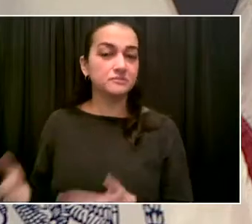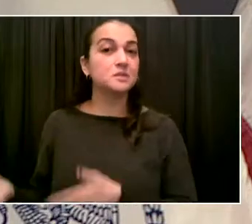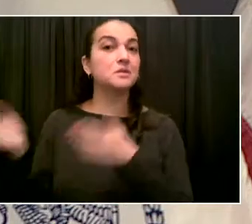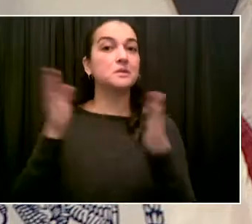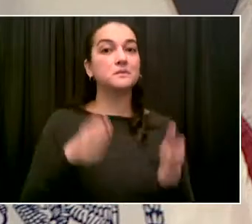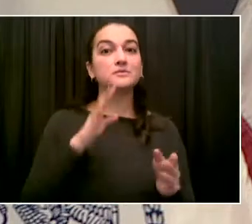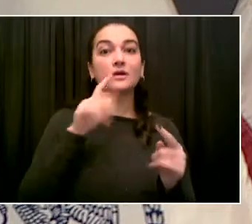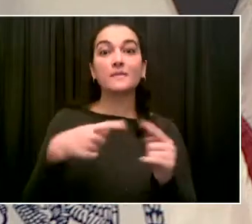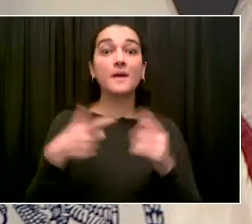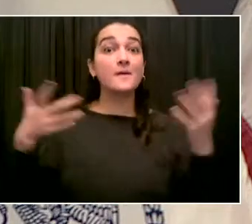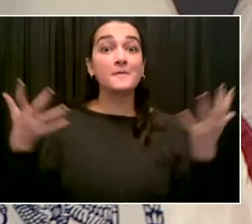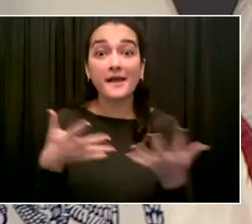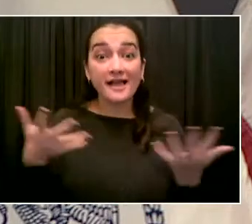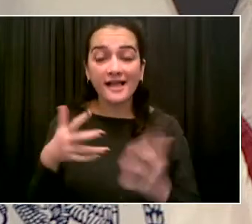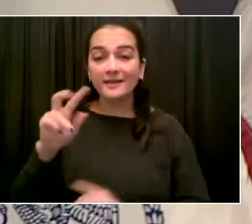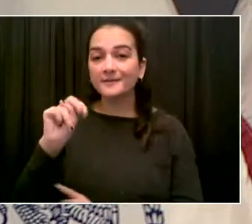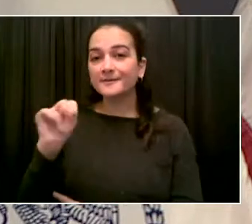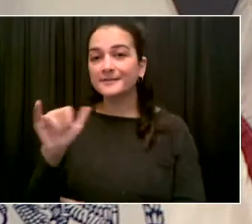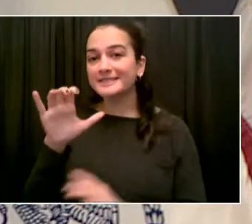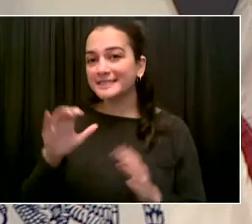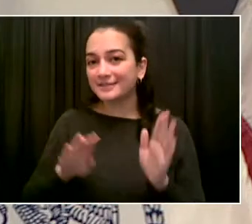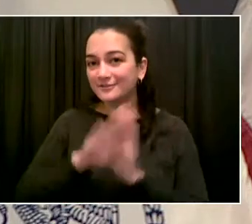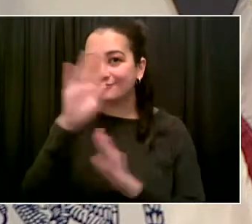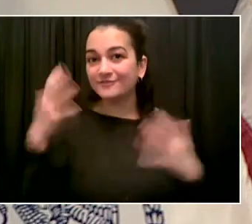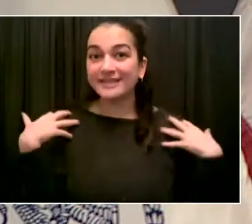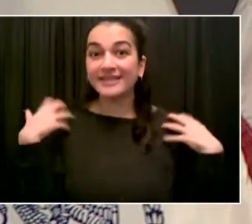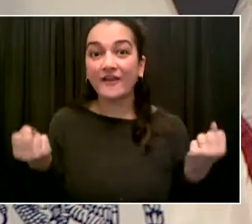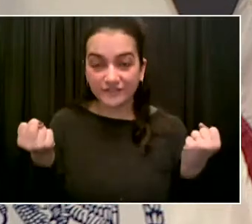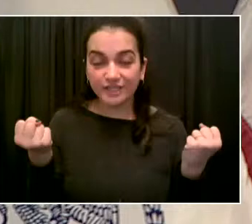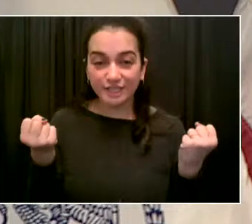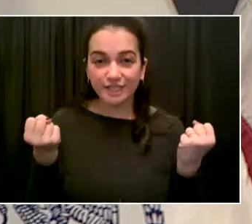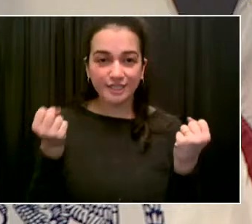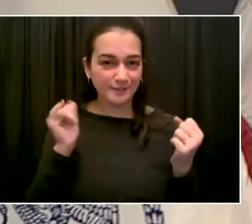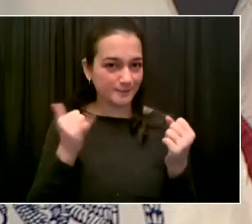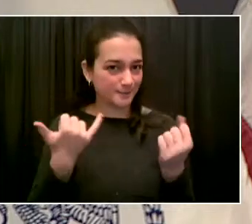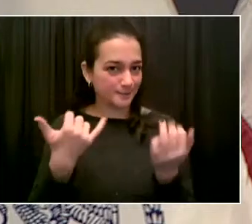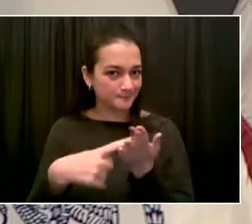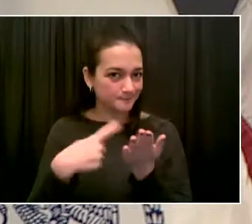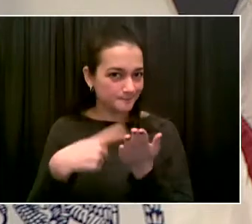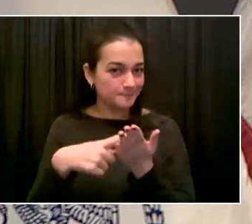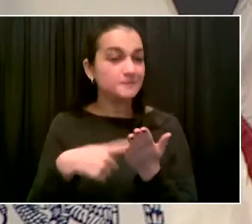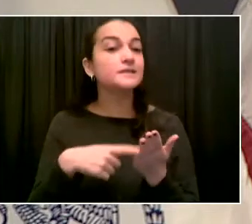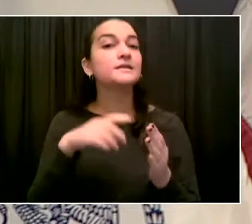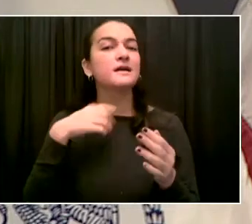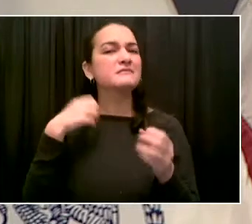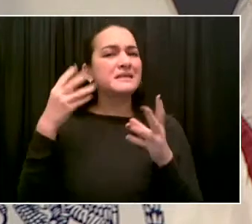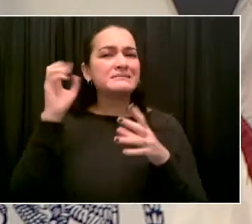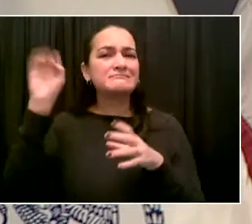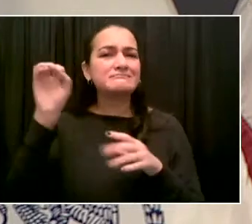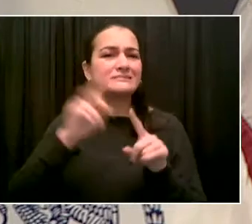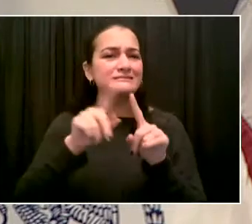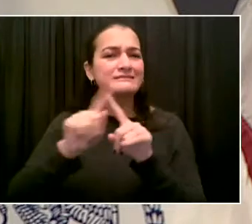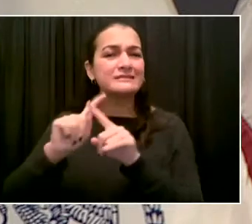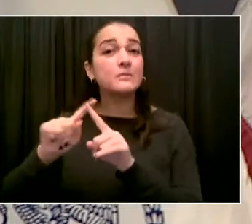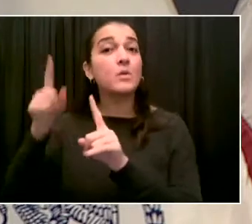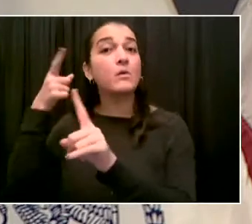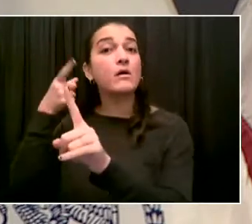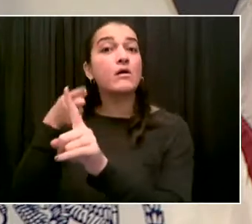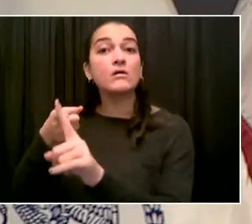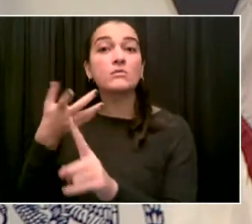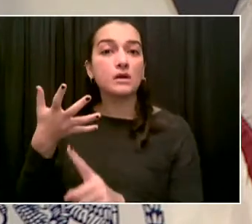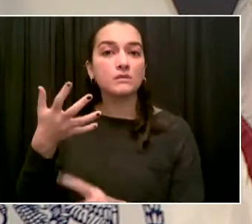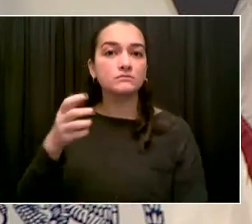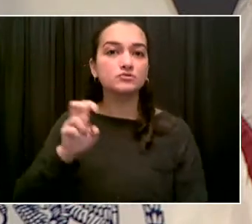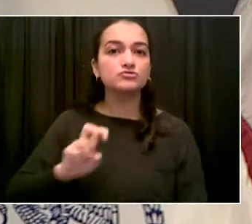the restrictions to be lifted so travelers from other countries could come back to New York City. We know how many people love this place. We